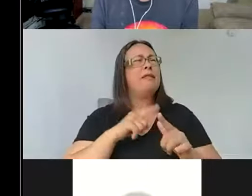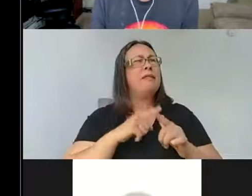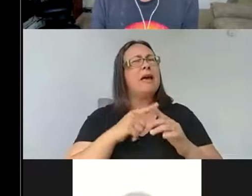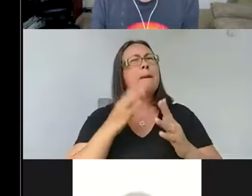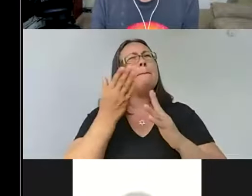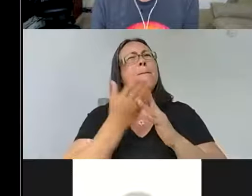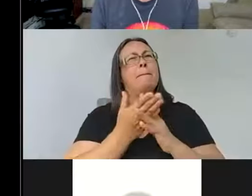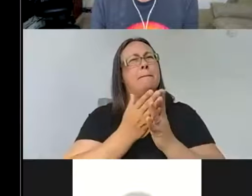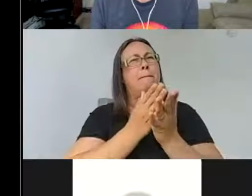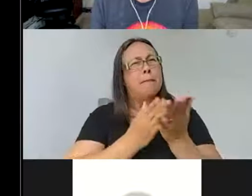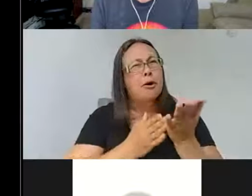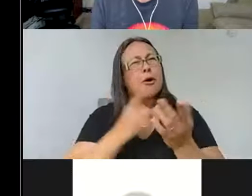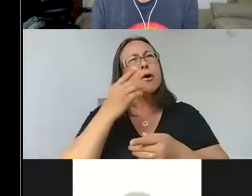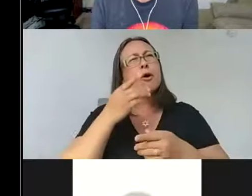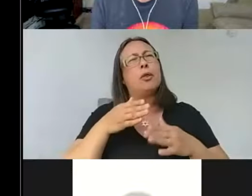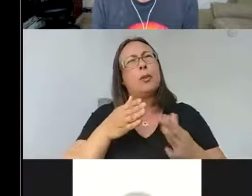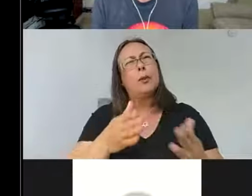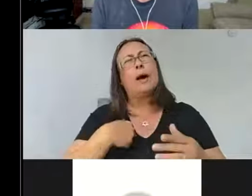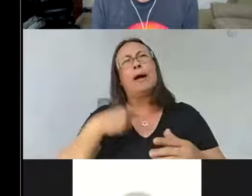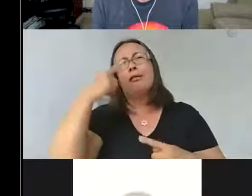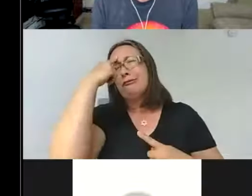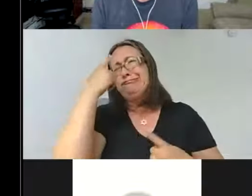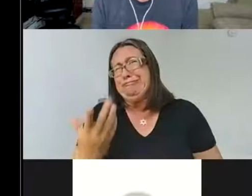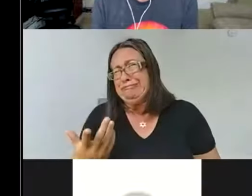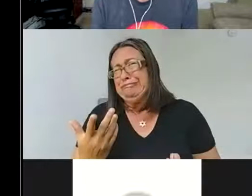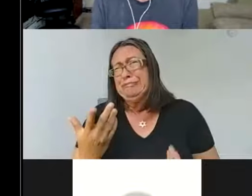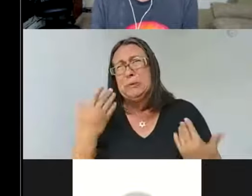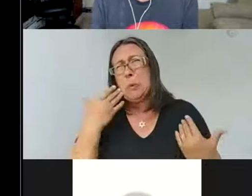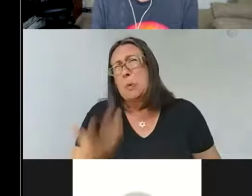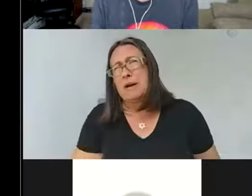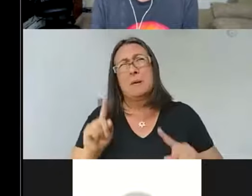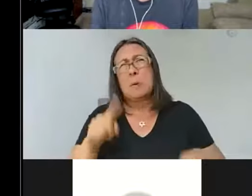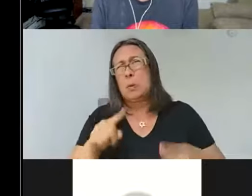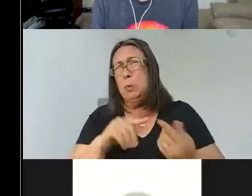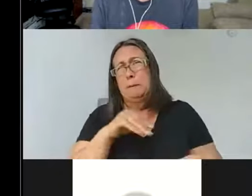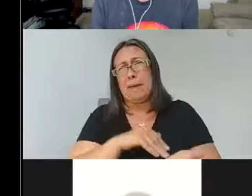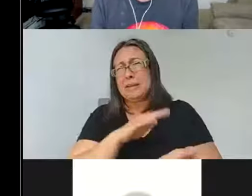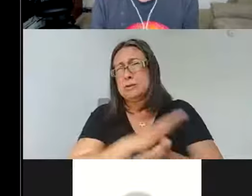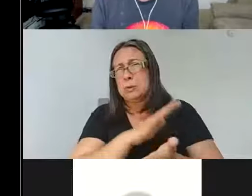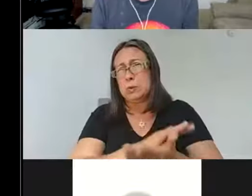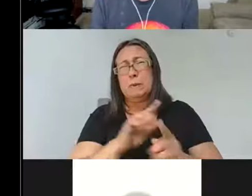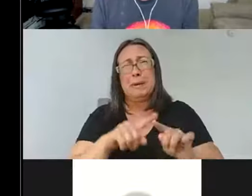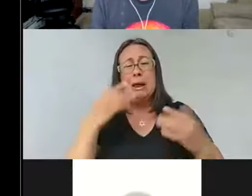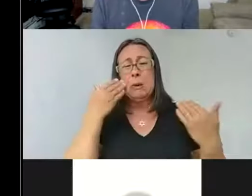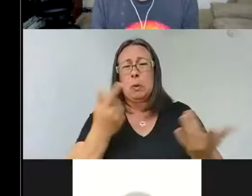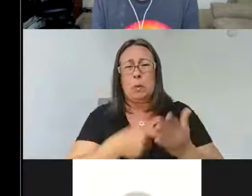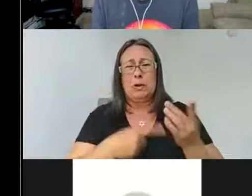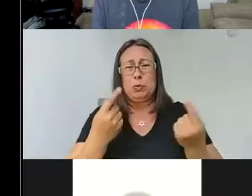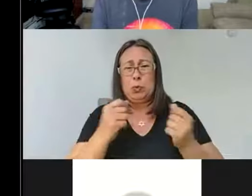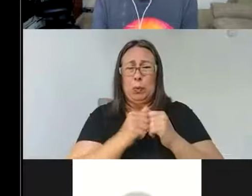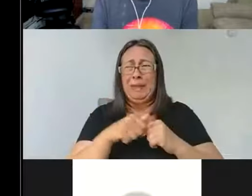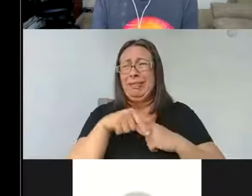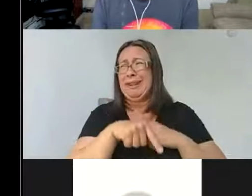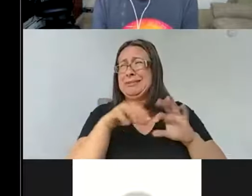yeah, actually, I don't really want to go to med school, but I don't know what else I can do with this degree. So I started asking around, and I had a lot of great mentors